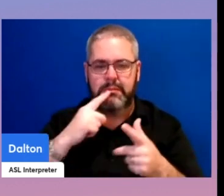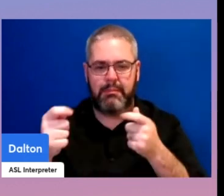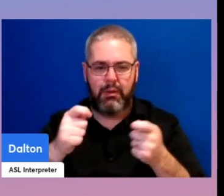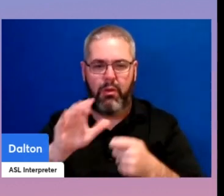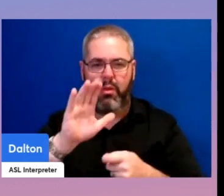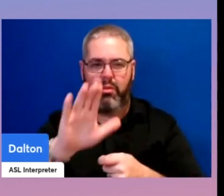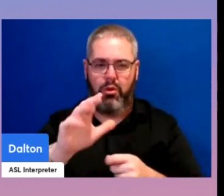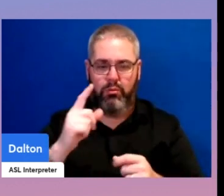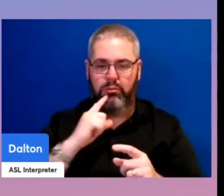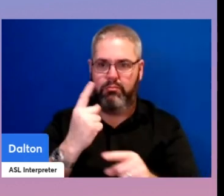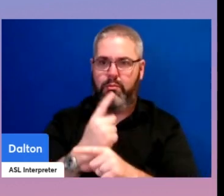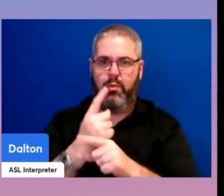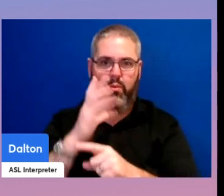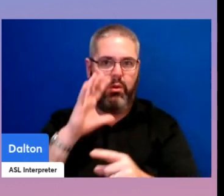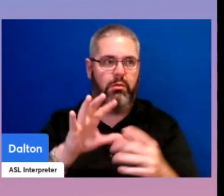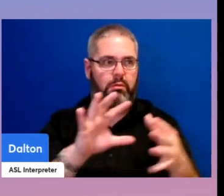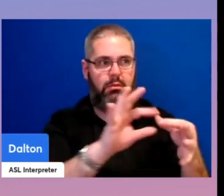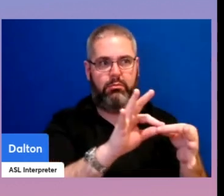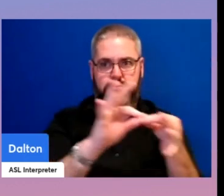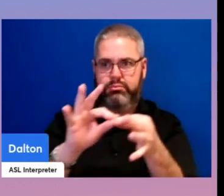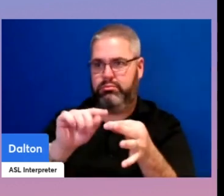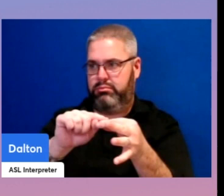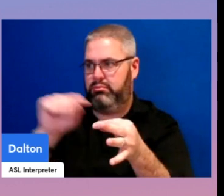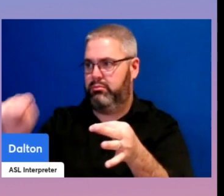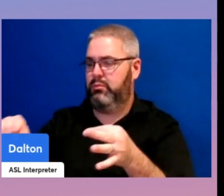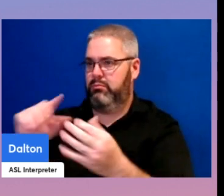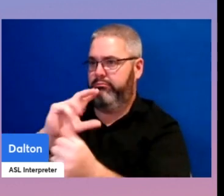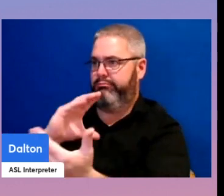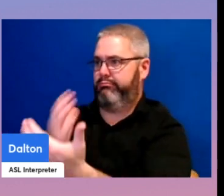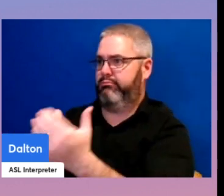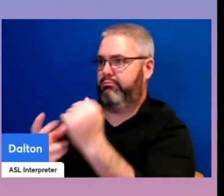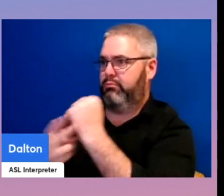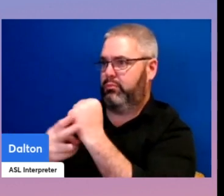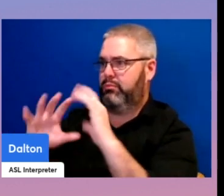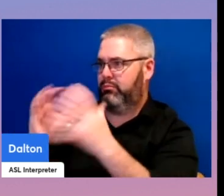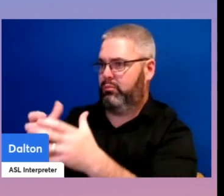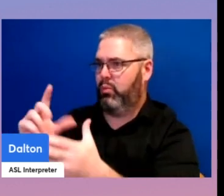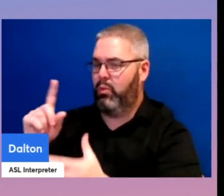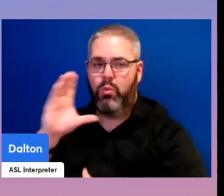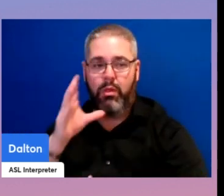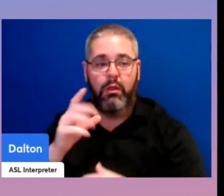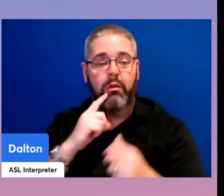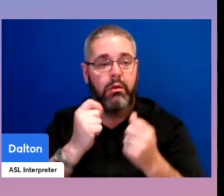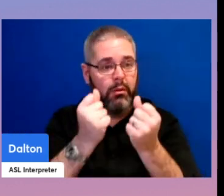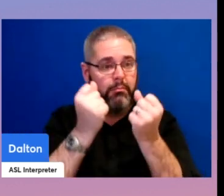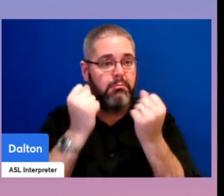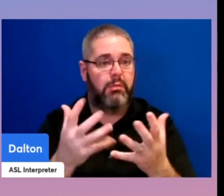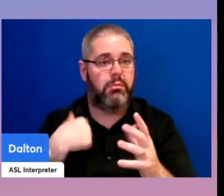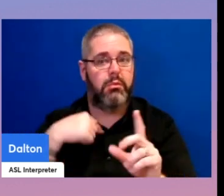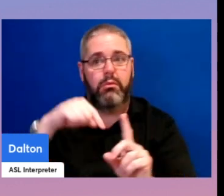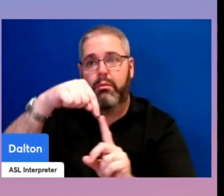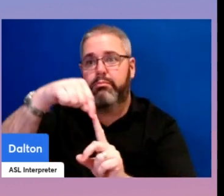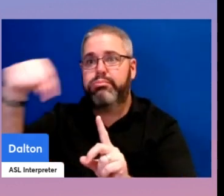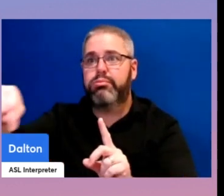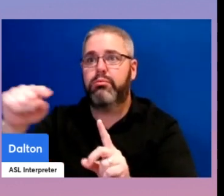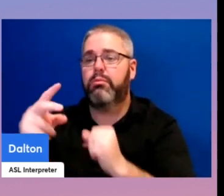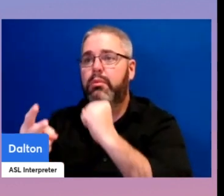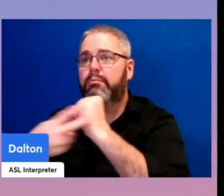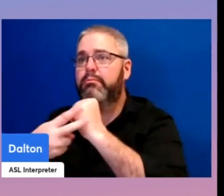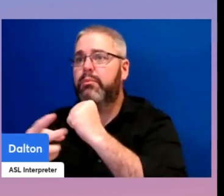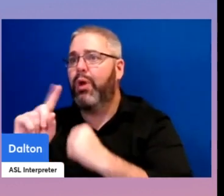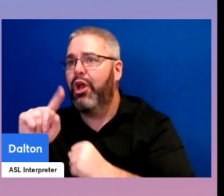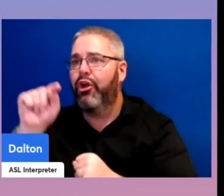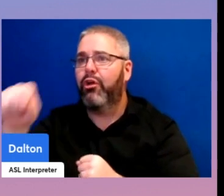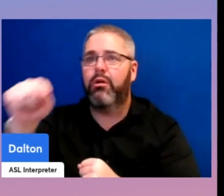appropriate destination. One secret can be associated with multiple destinations. Same secret can